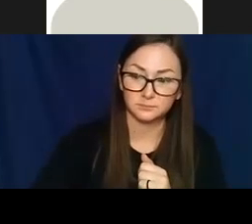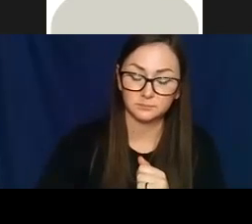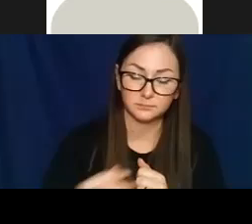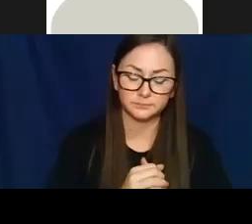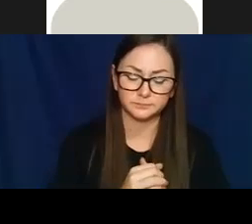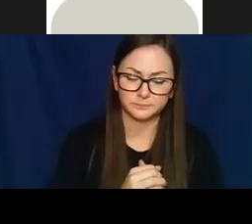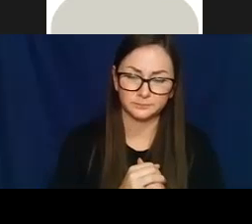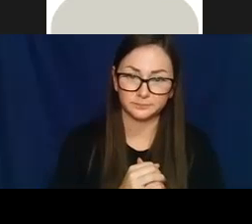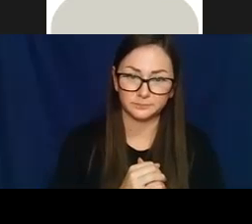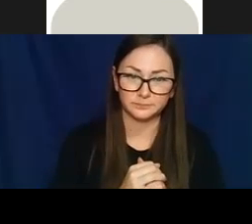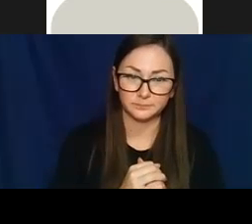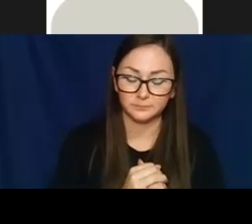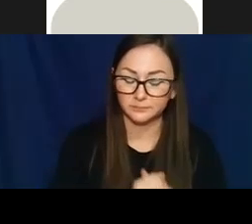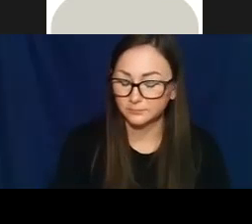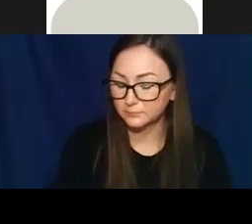Where am I? So